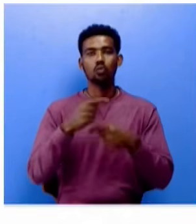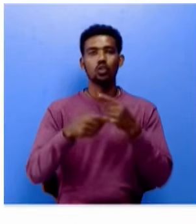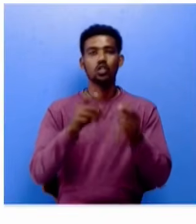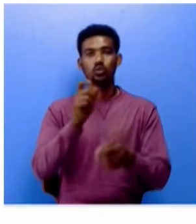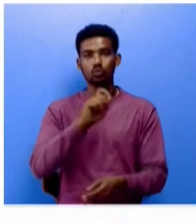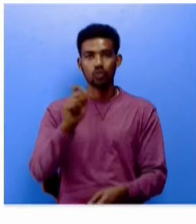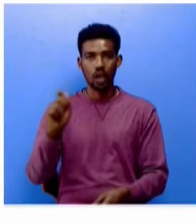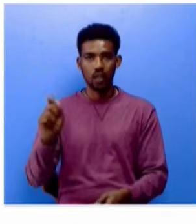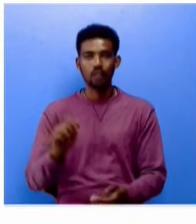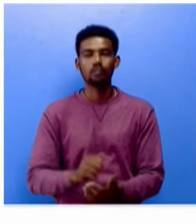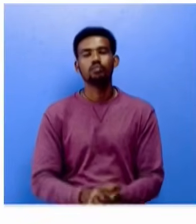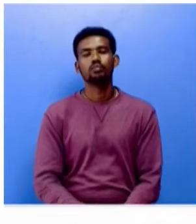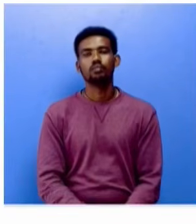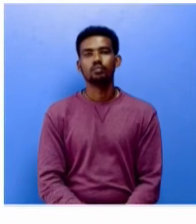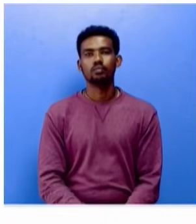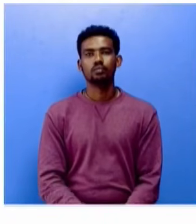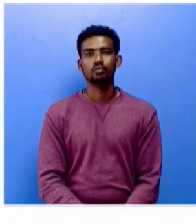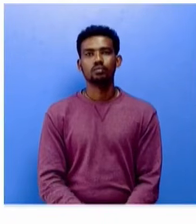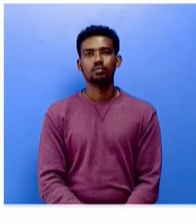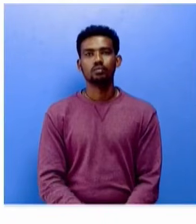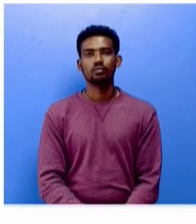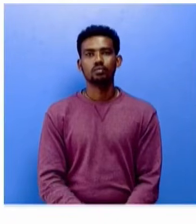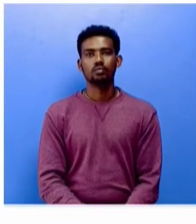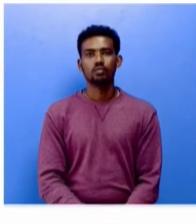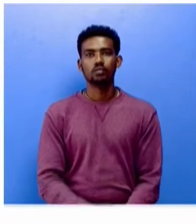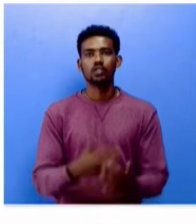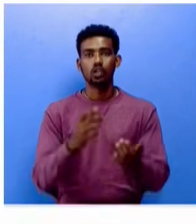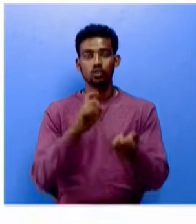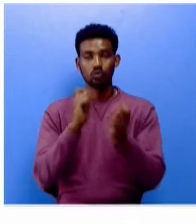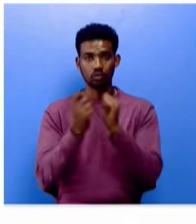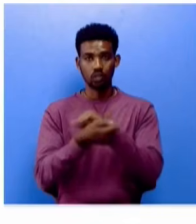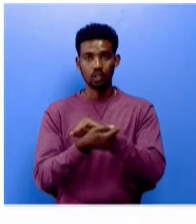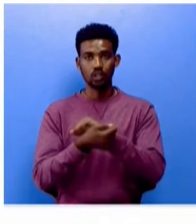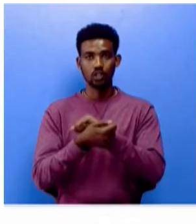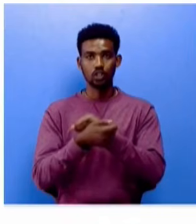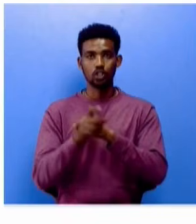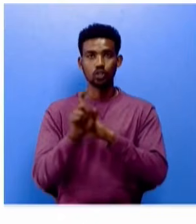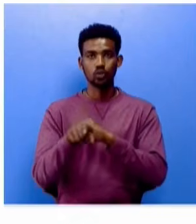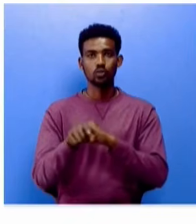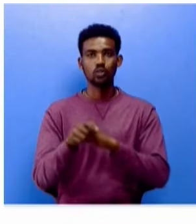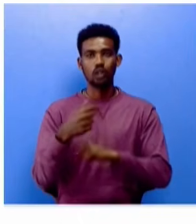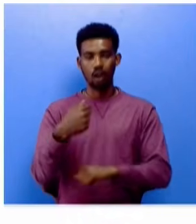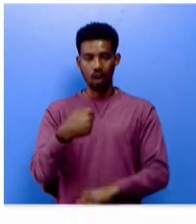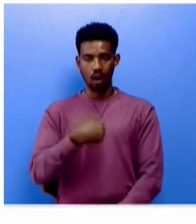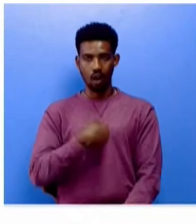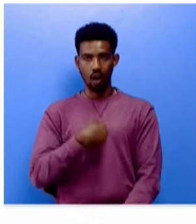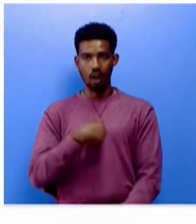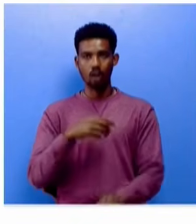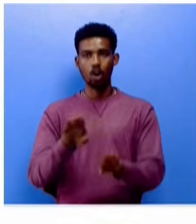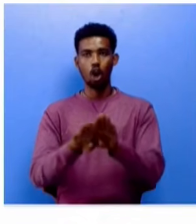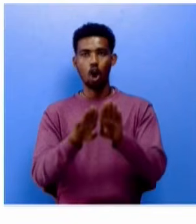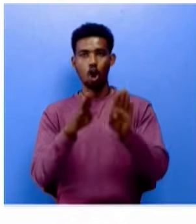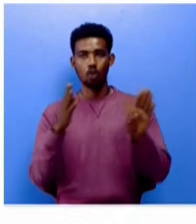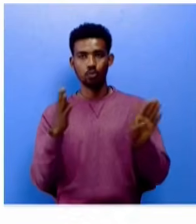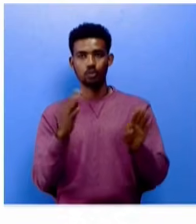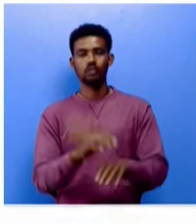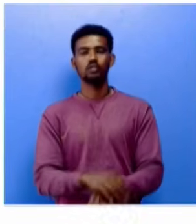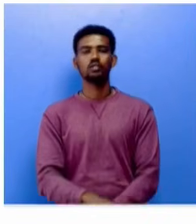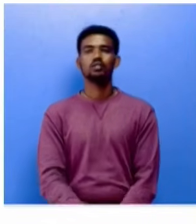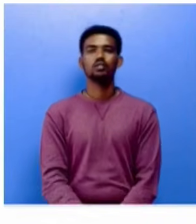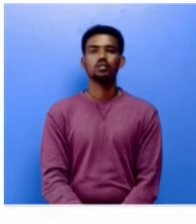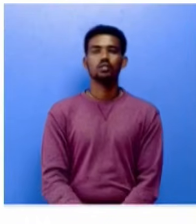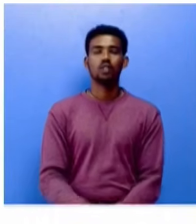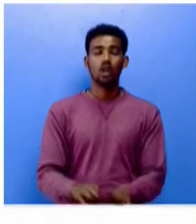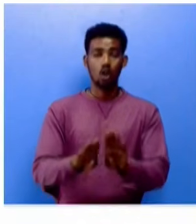should. We can check this one. Should I open? Should I open